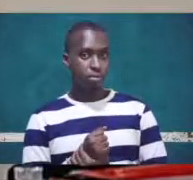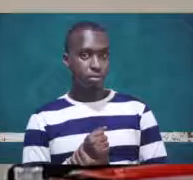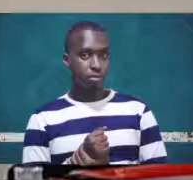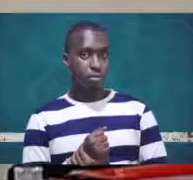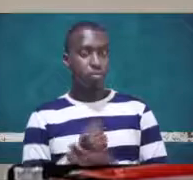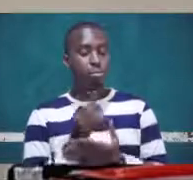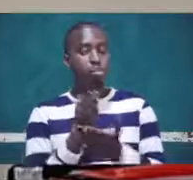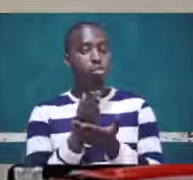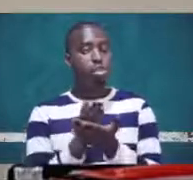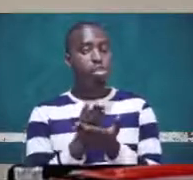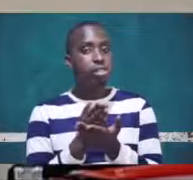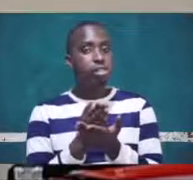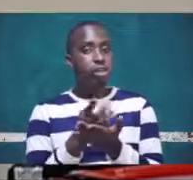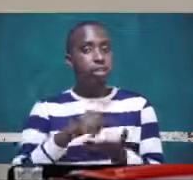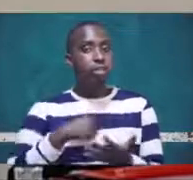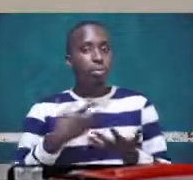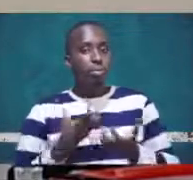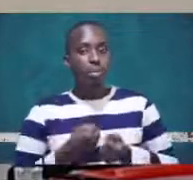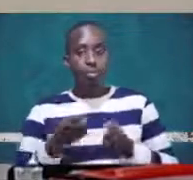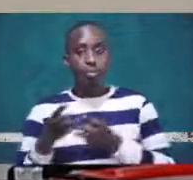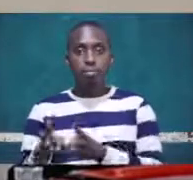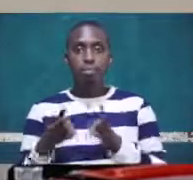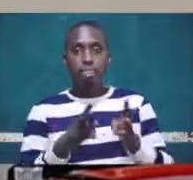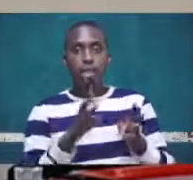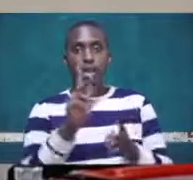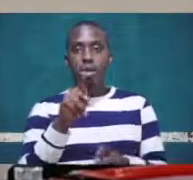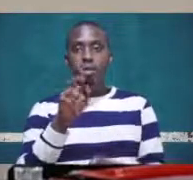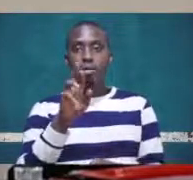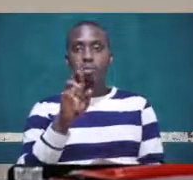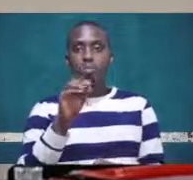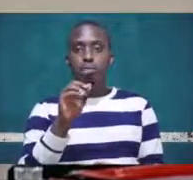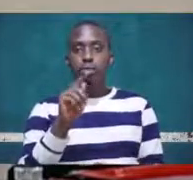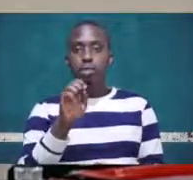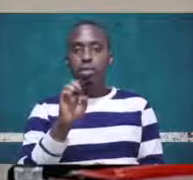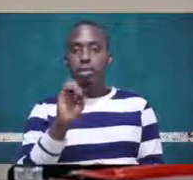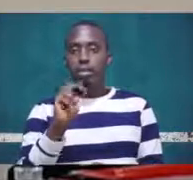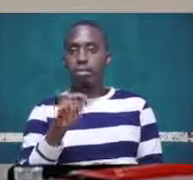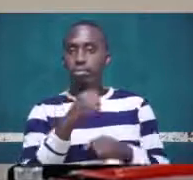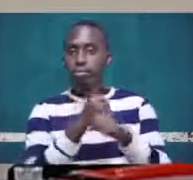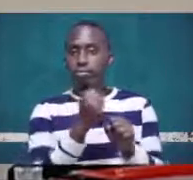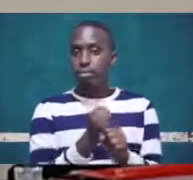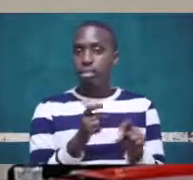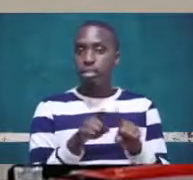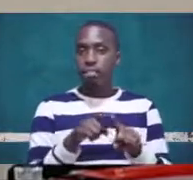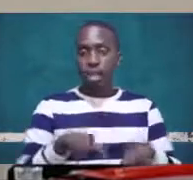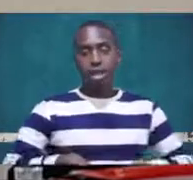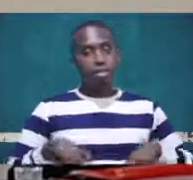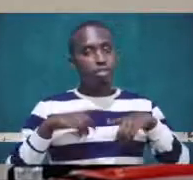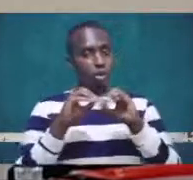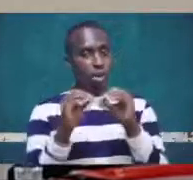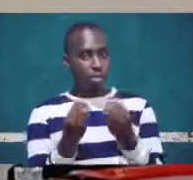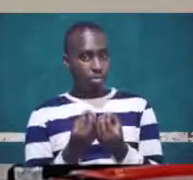that we all have the same way in which our proteins in the body are made. as long as you're a living organism.